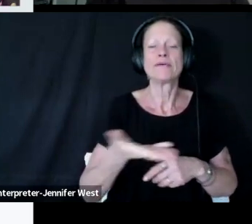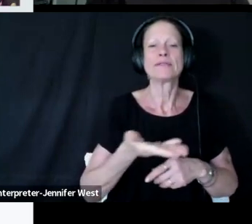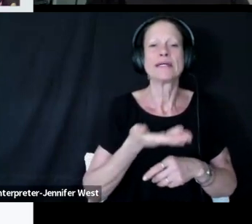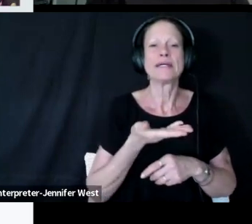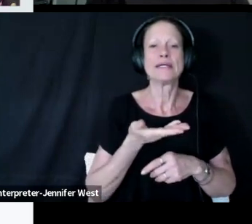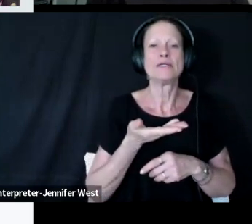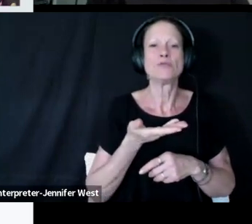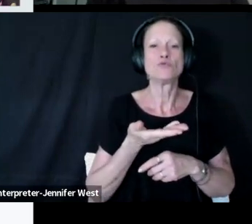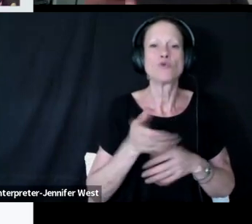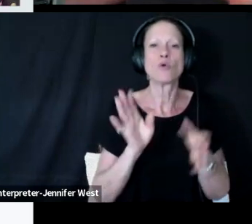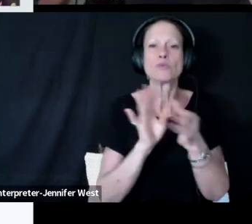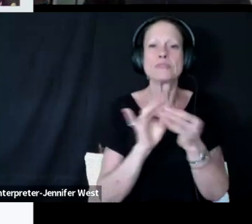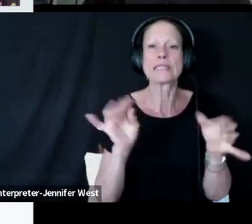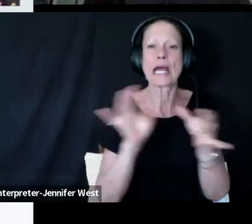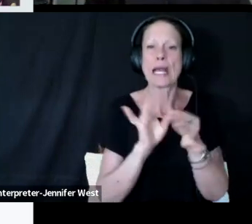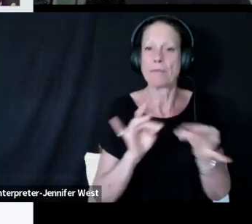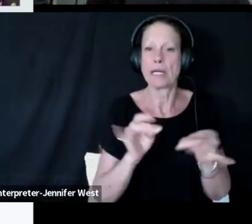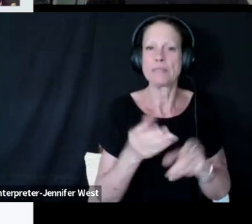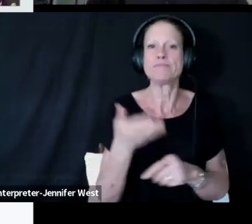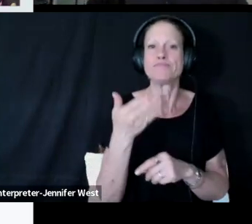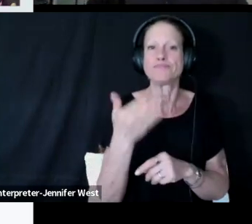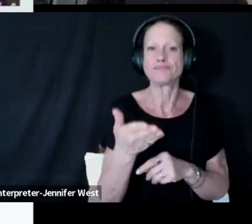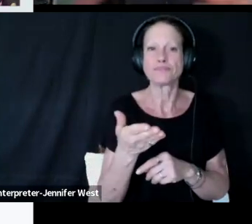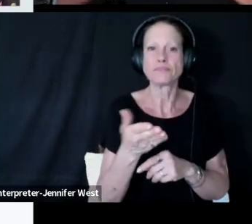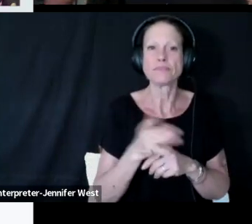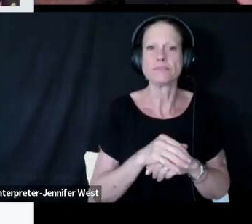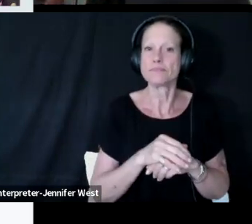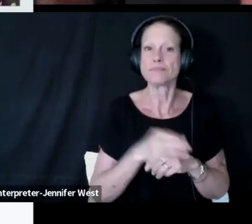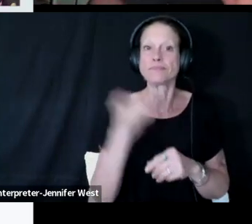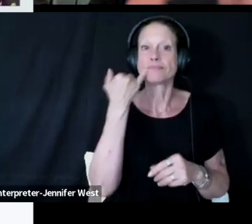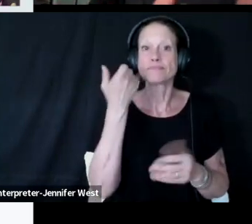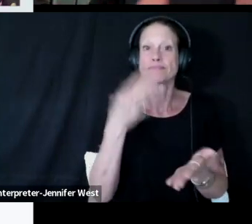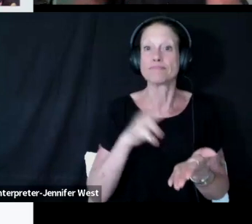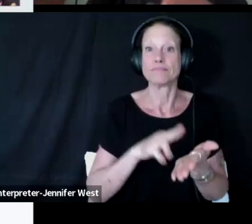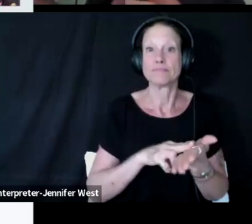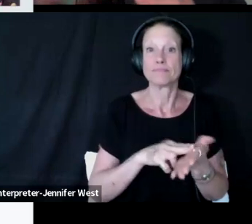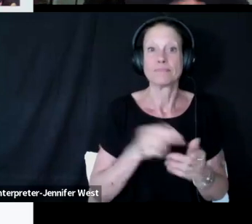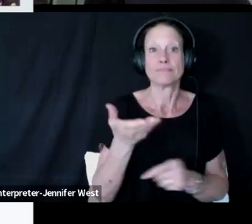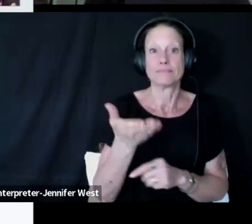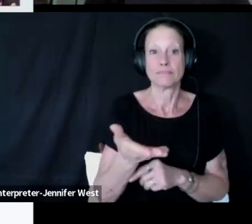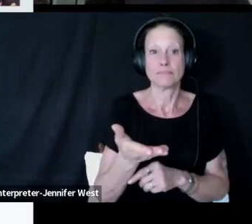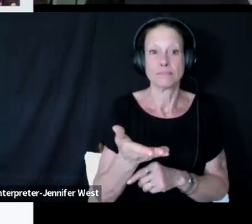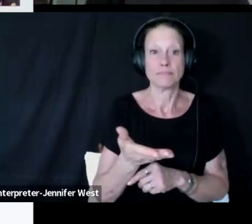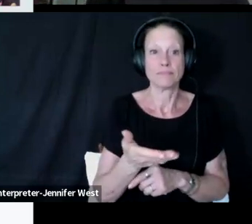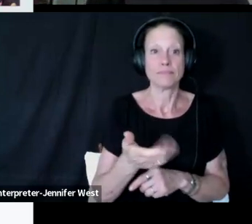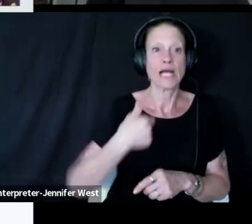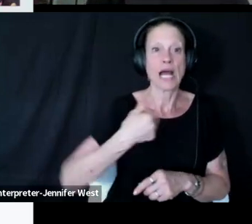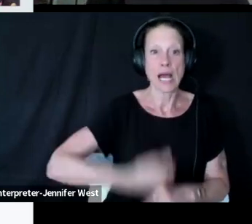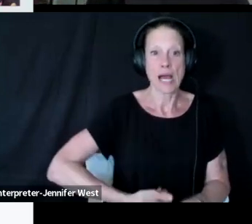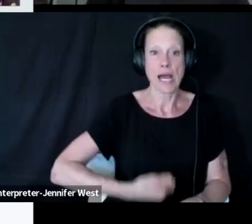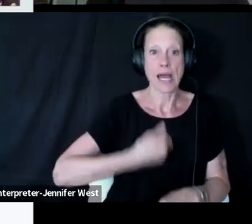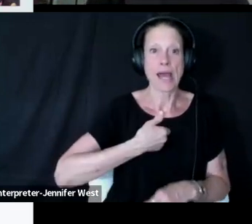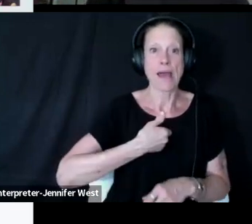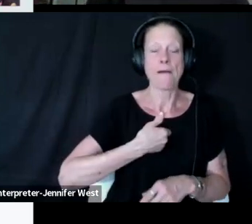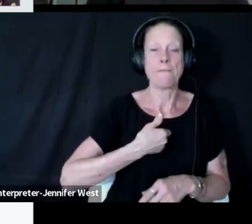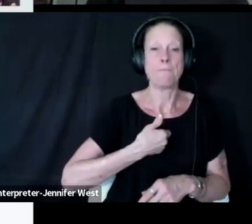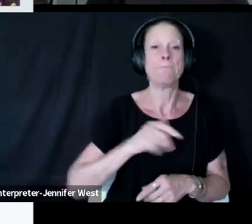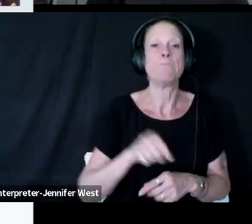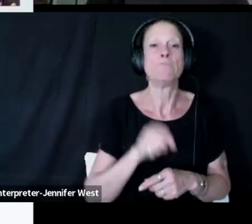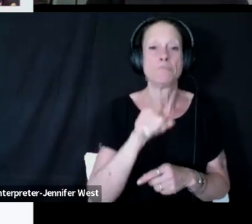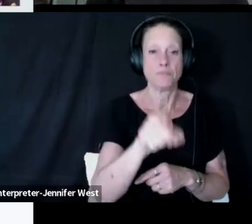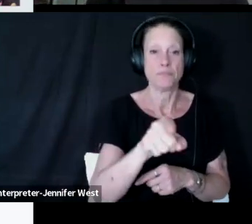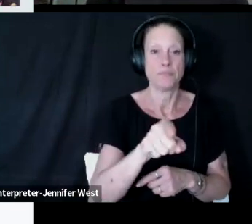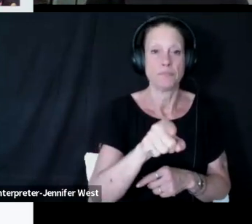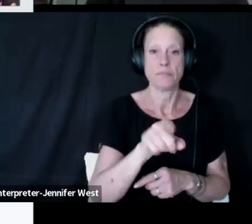would, each of if you signed up with the Danny Plan, it would say meet and the name of your loved one here. So this is